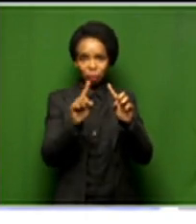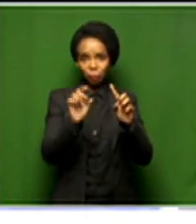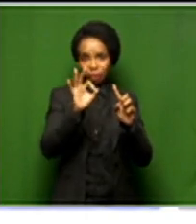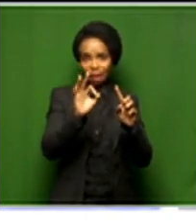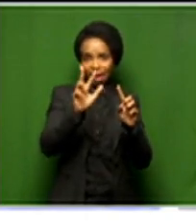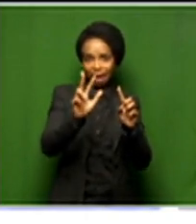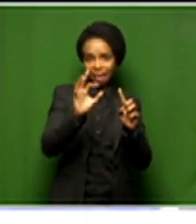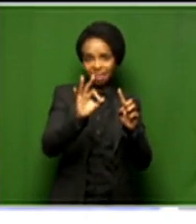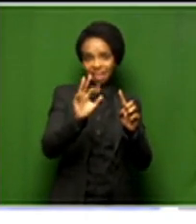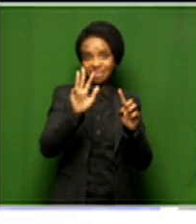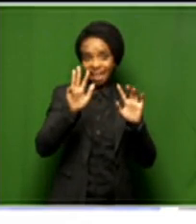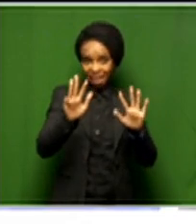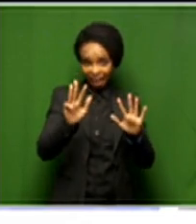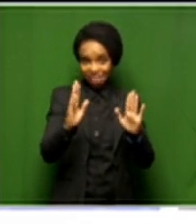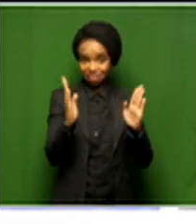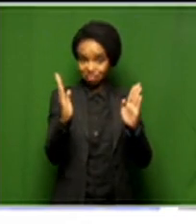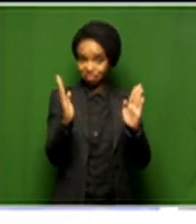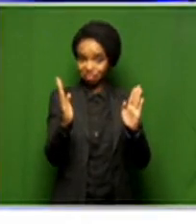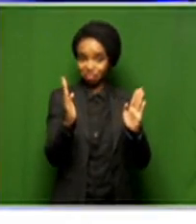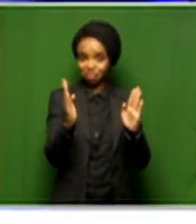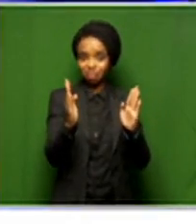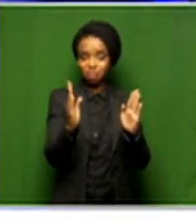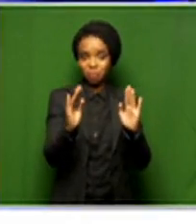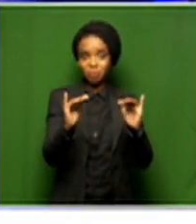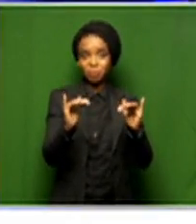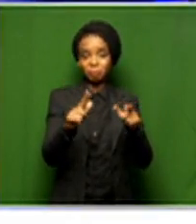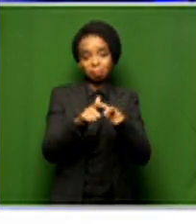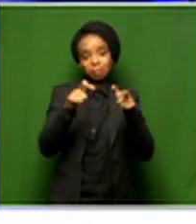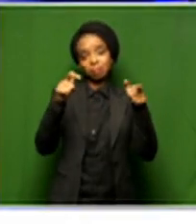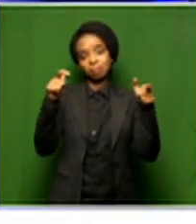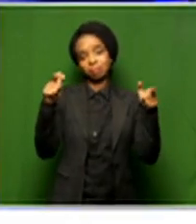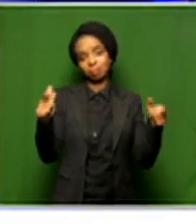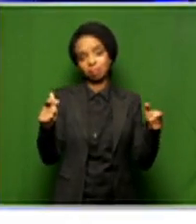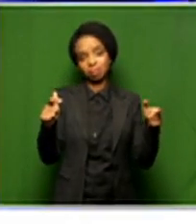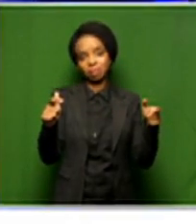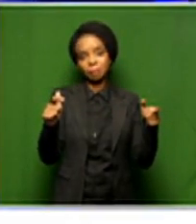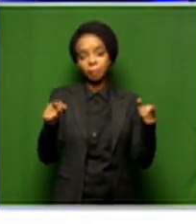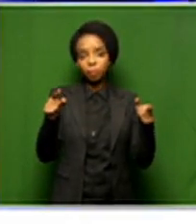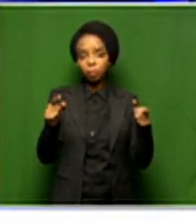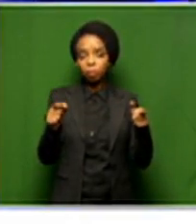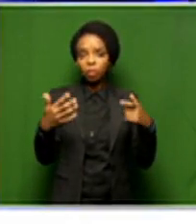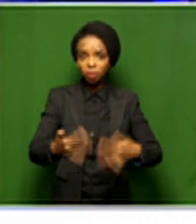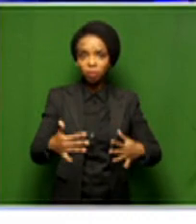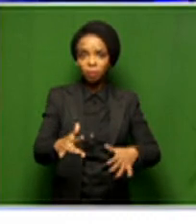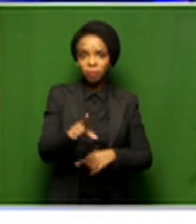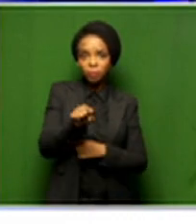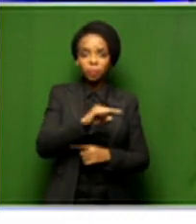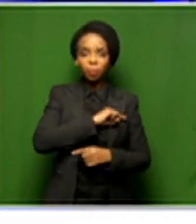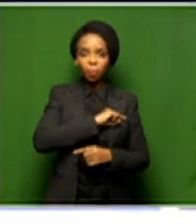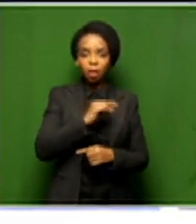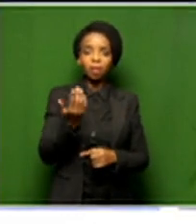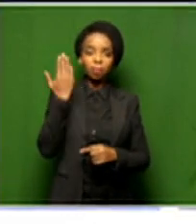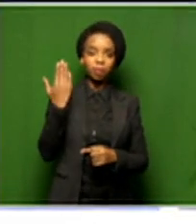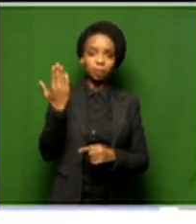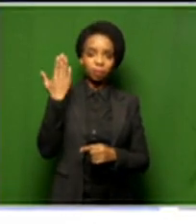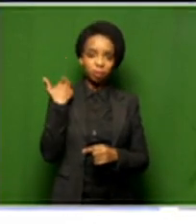39 is the largest. Biggest. That's the biggest. Is the largest, right? Which is a shift, because previously the largest